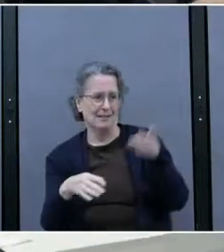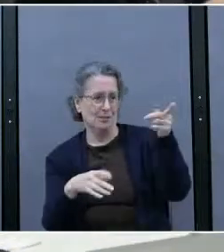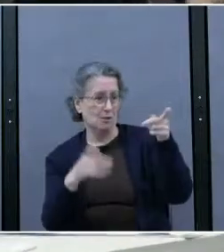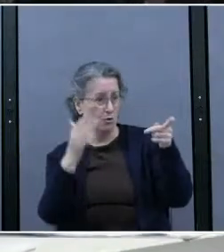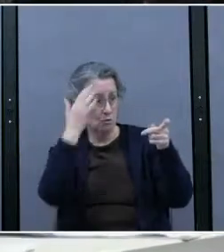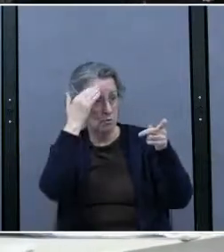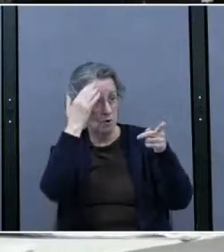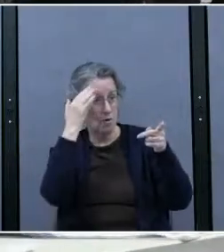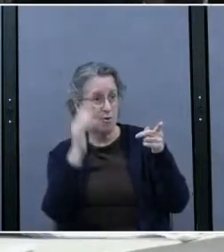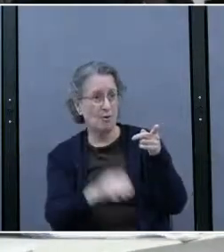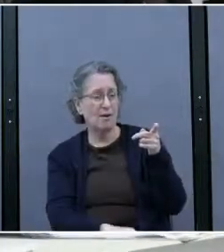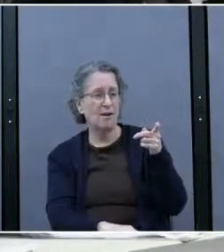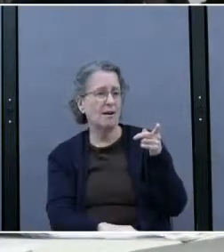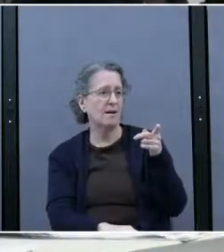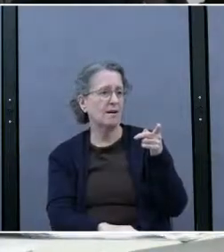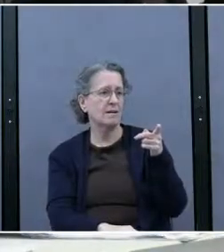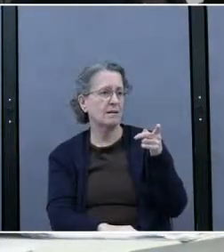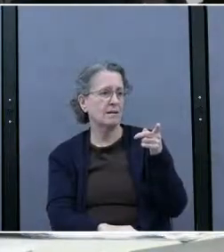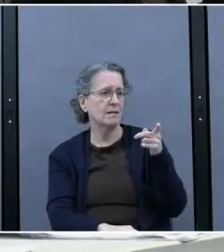Yep.